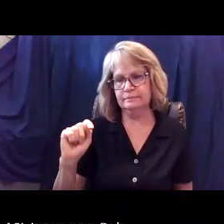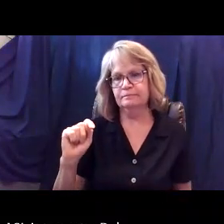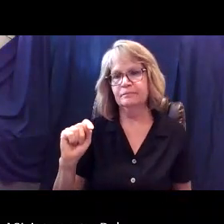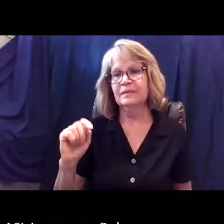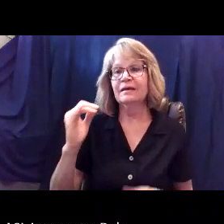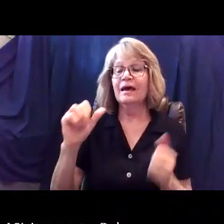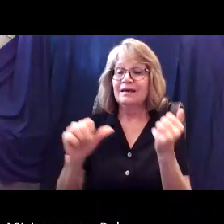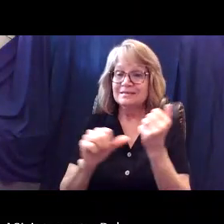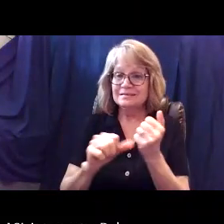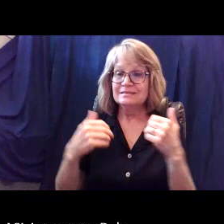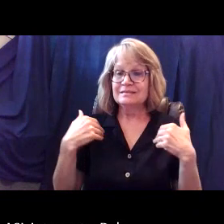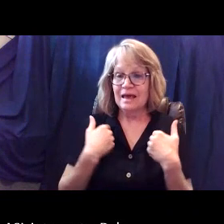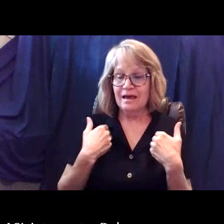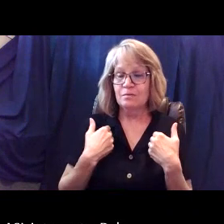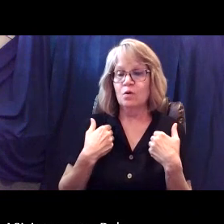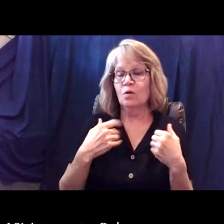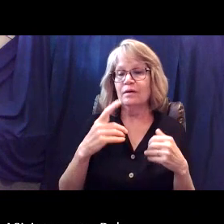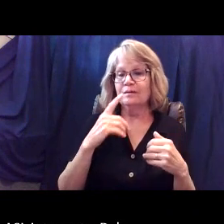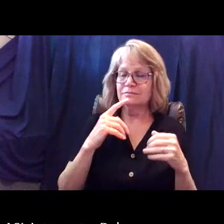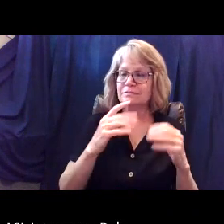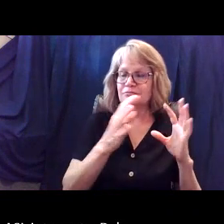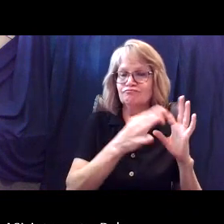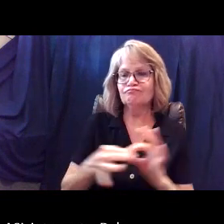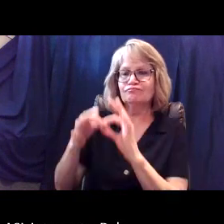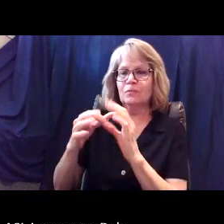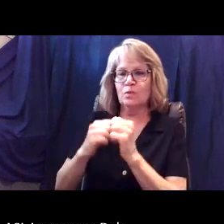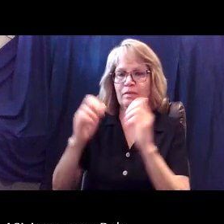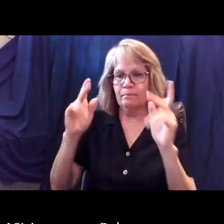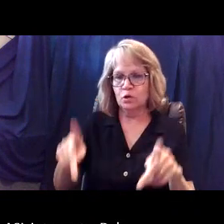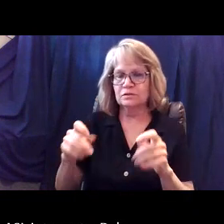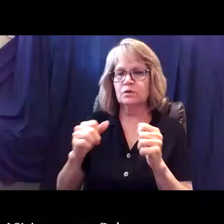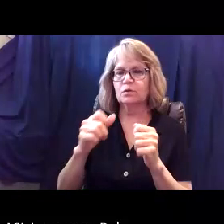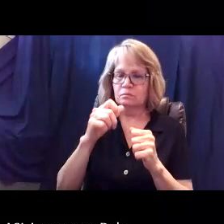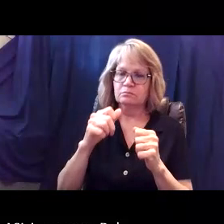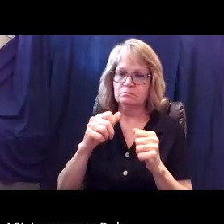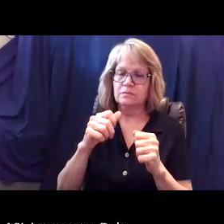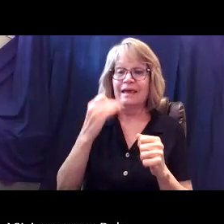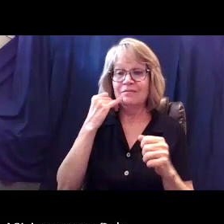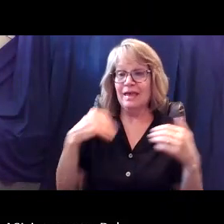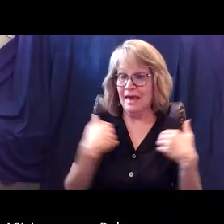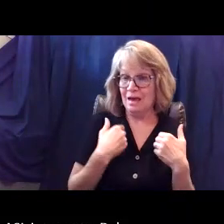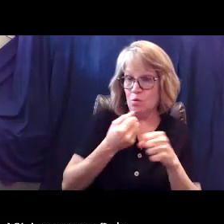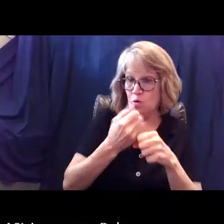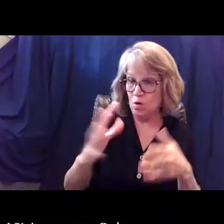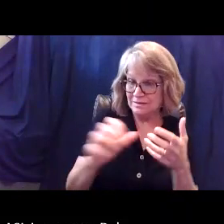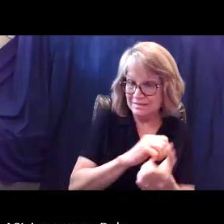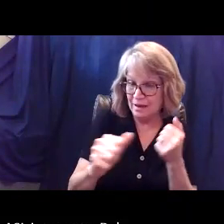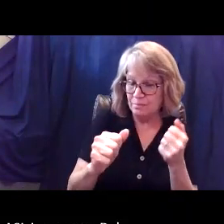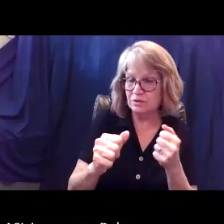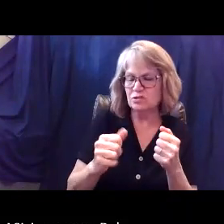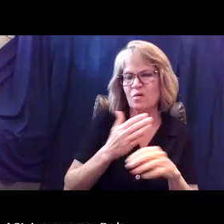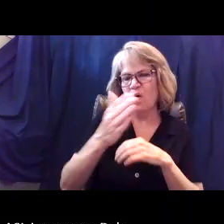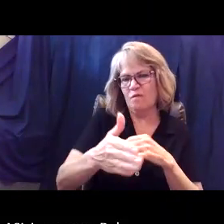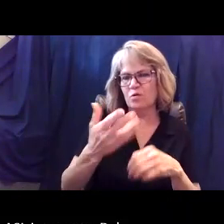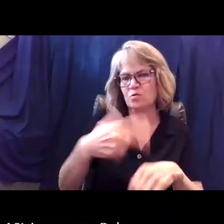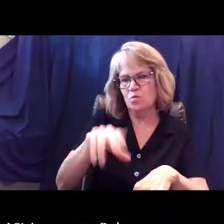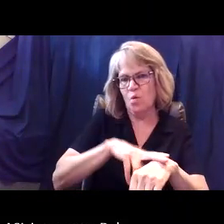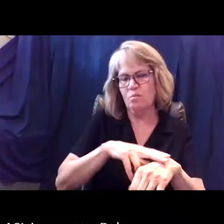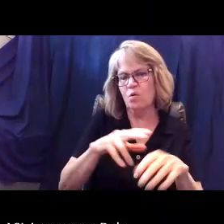an extension of the individual with a disability. So if the animal is causing damage beyond normal wear and tear, the